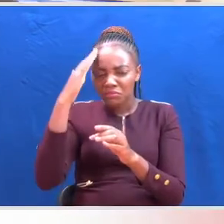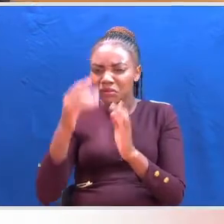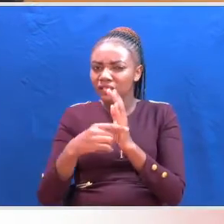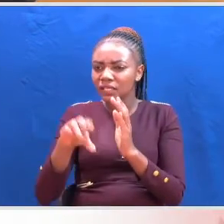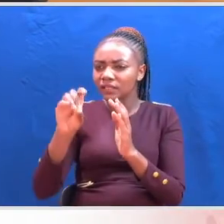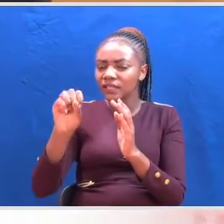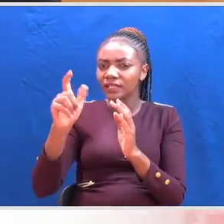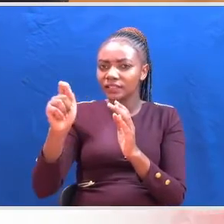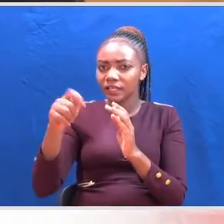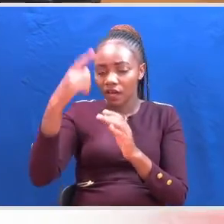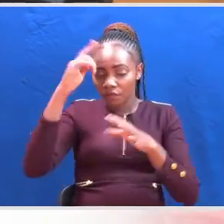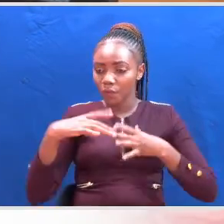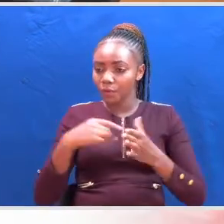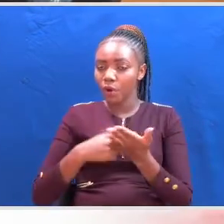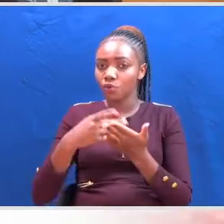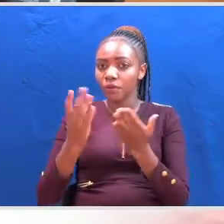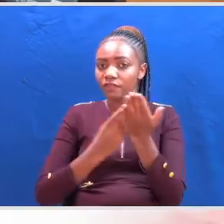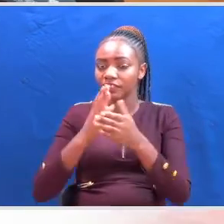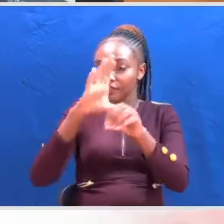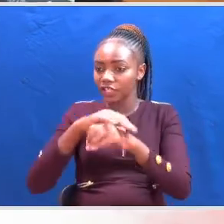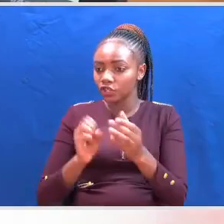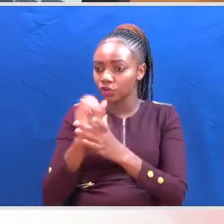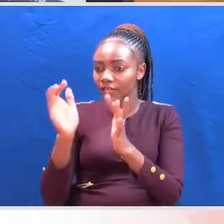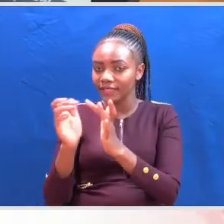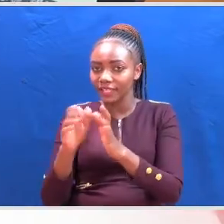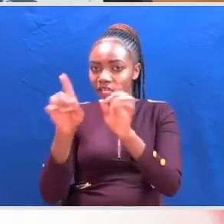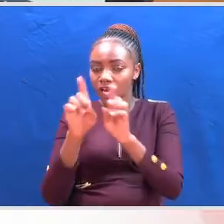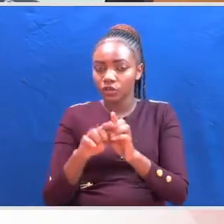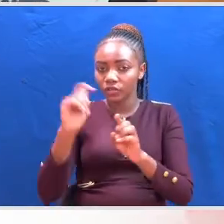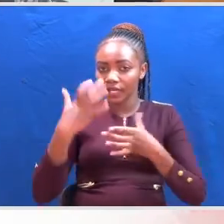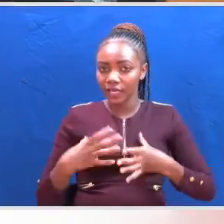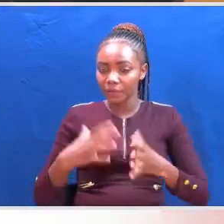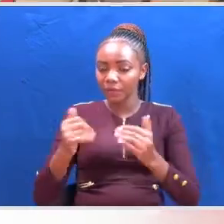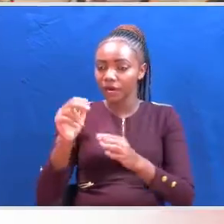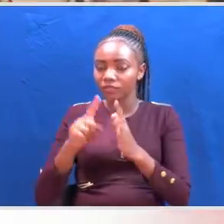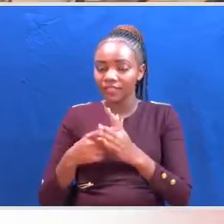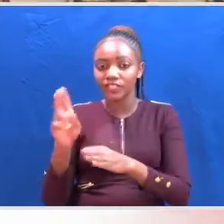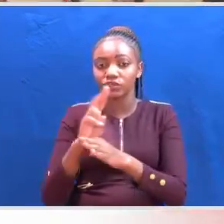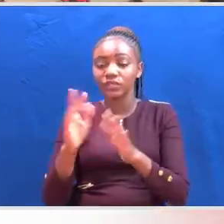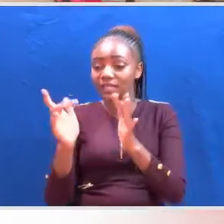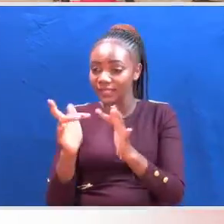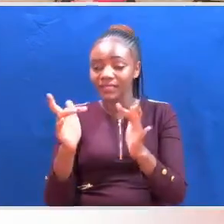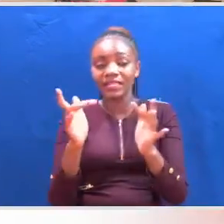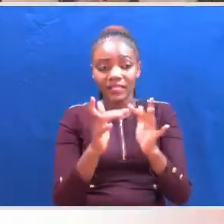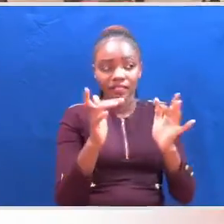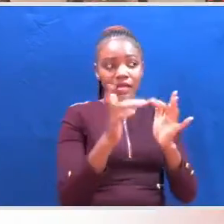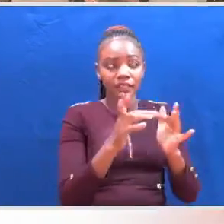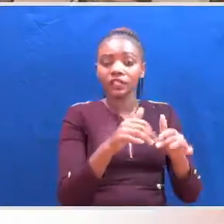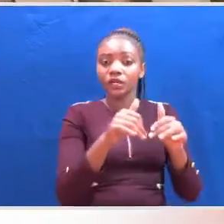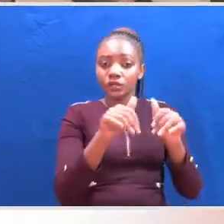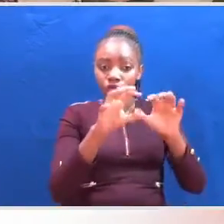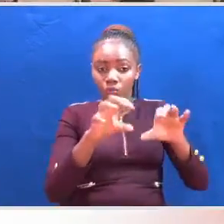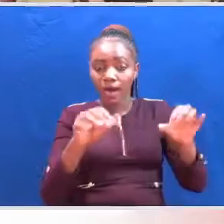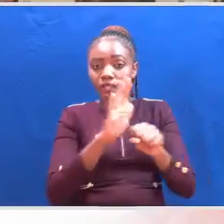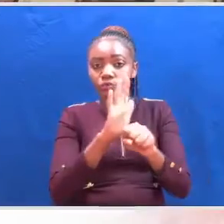for services rendered to them online, as a number of Kenyans have ventured into the digital space to market their work by